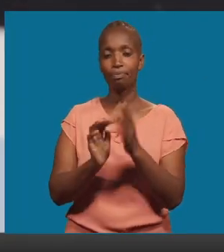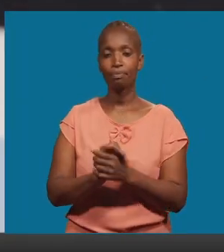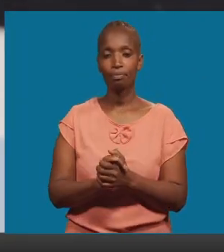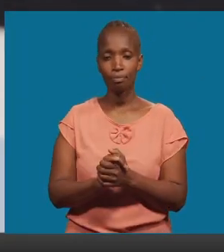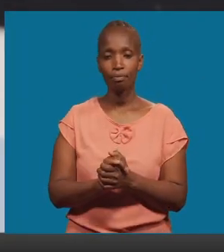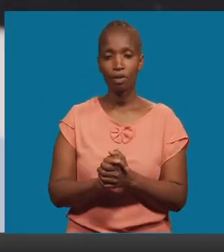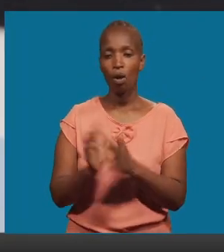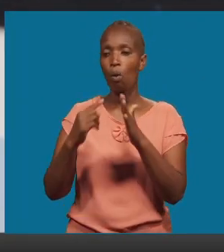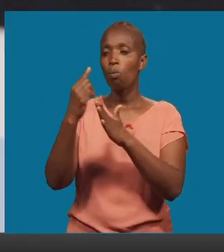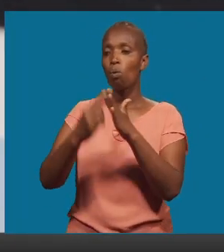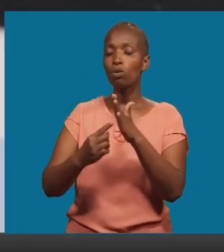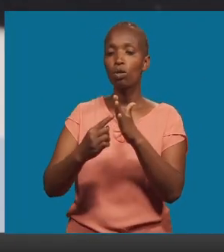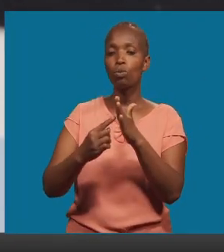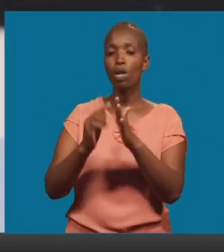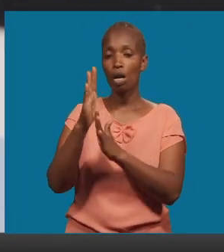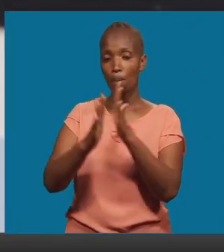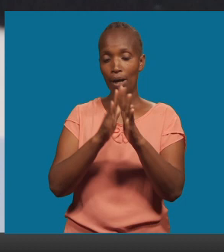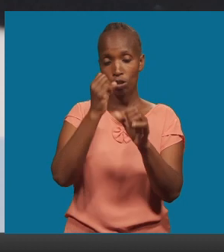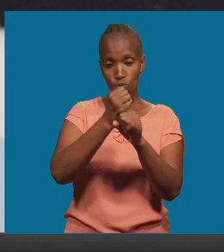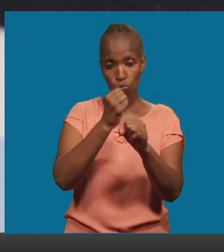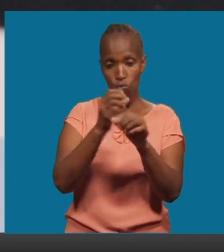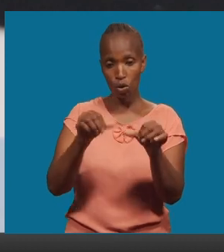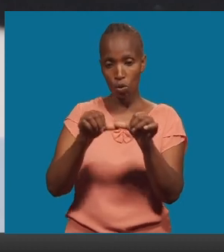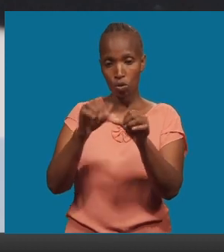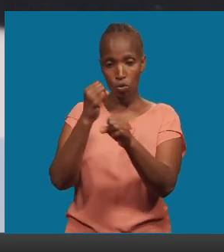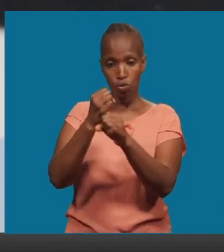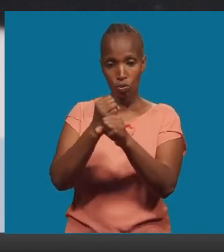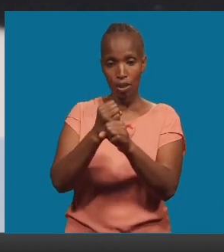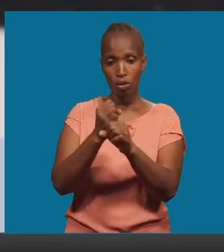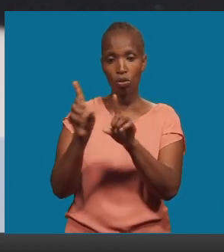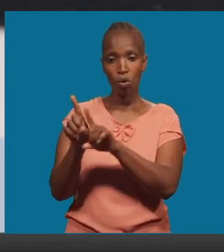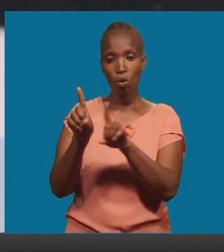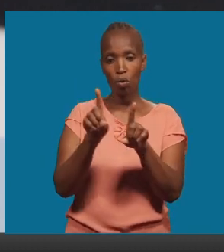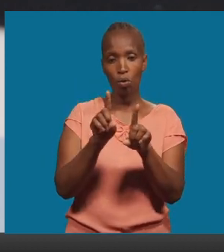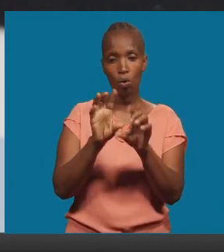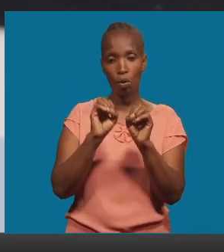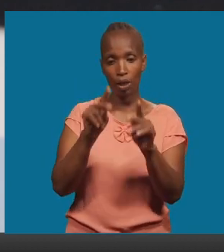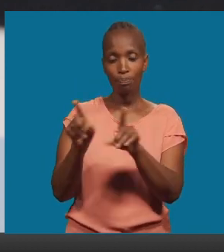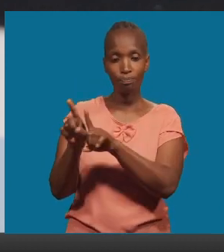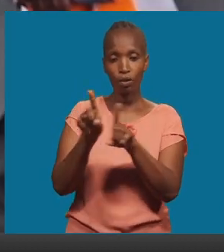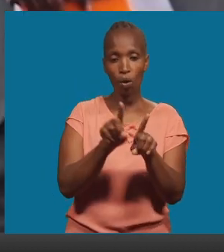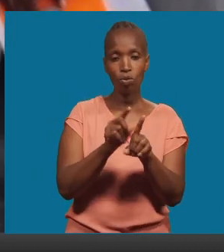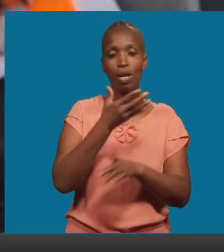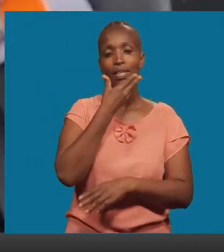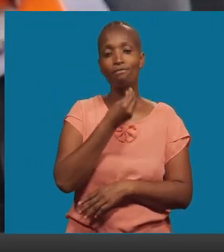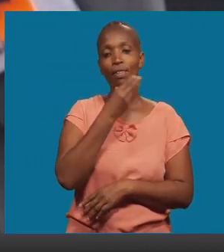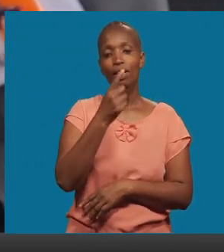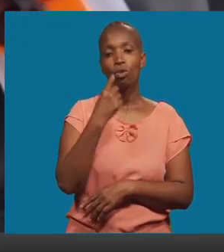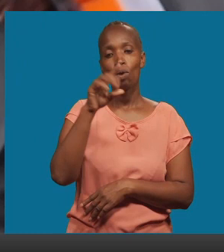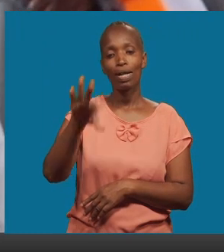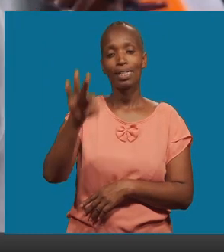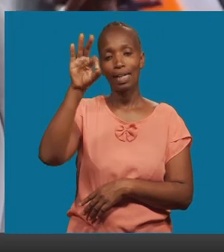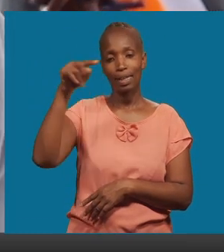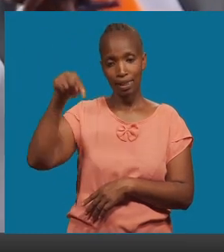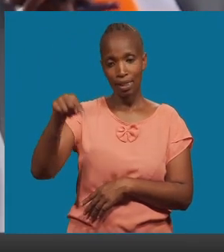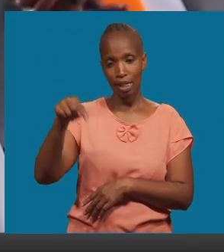me and my DG and my government, we will do to make sure that we take care of them. And the fathers who